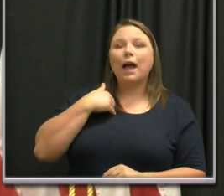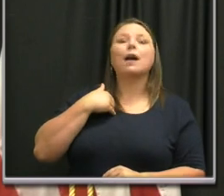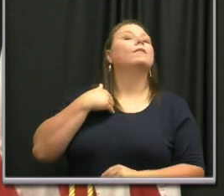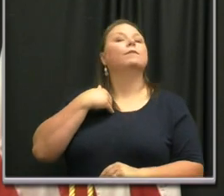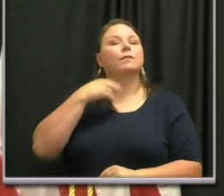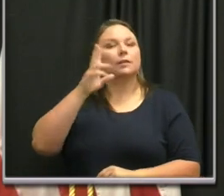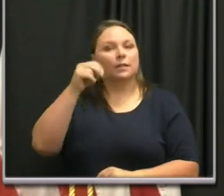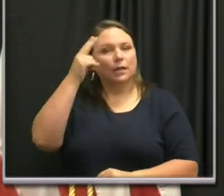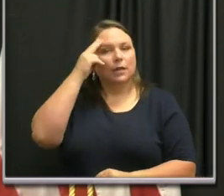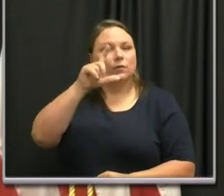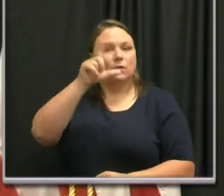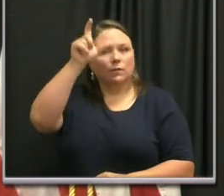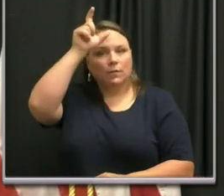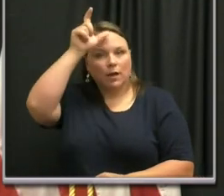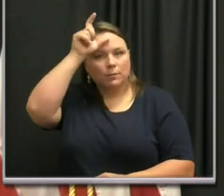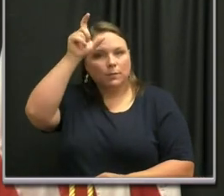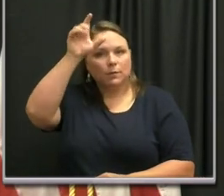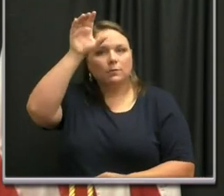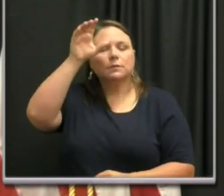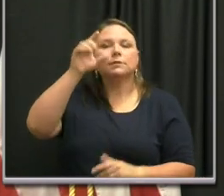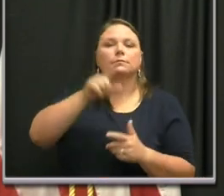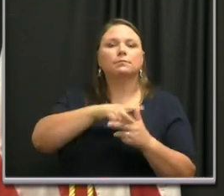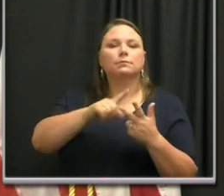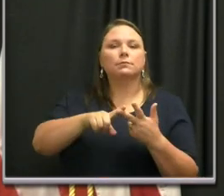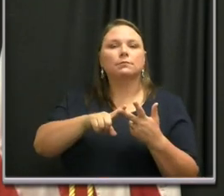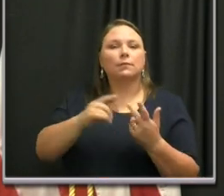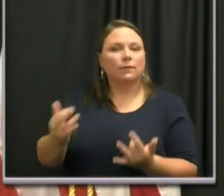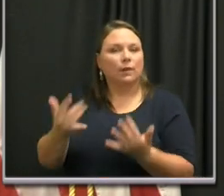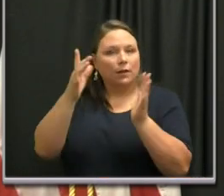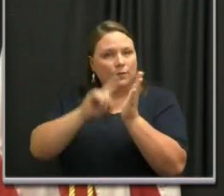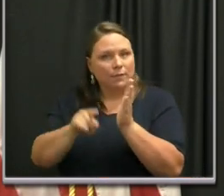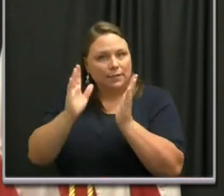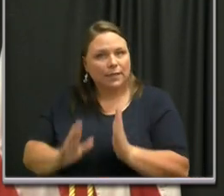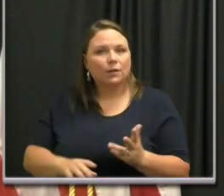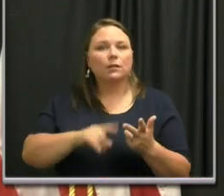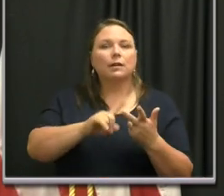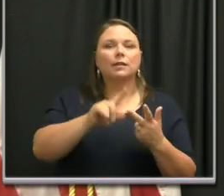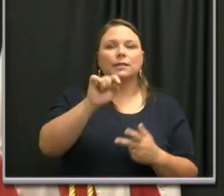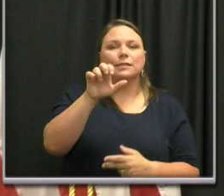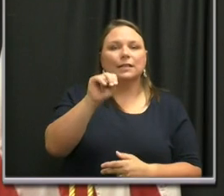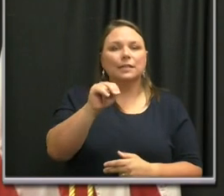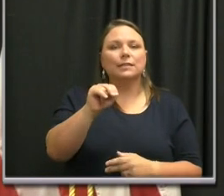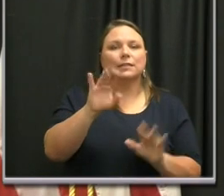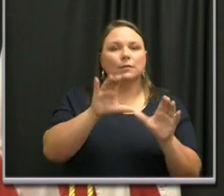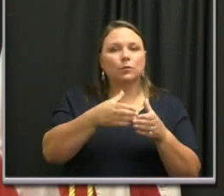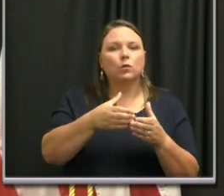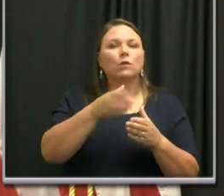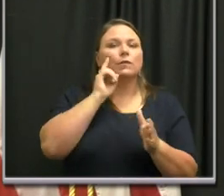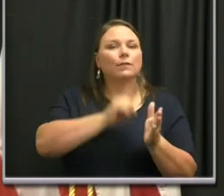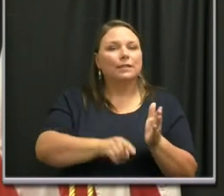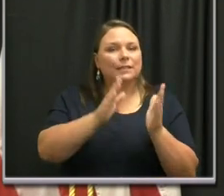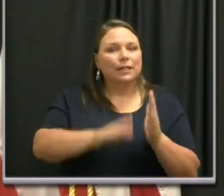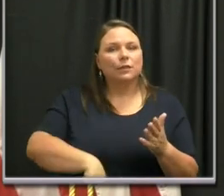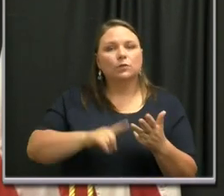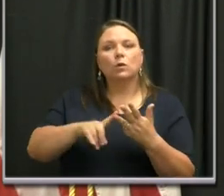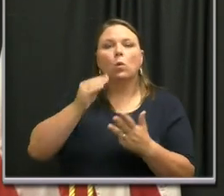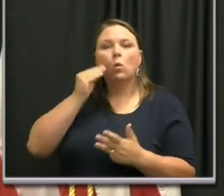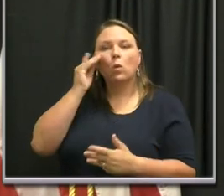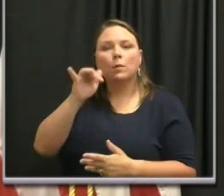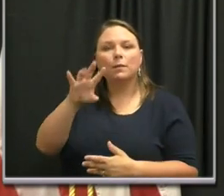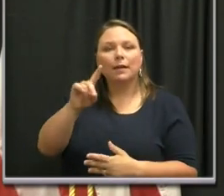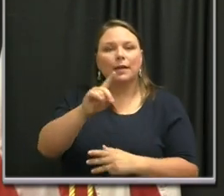Fire Department, arson investigators. We've been joined by the Tennessee Bureau of Investigation, the Tennessee Department of Homeland